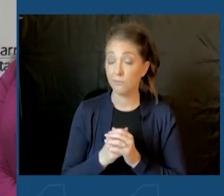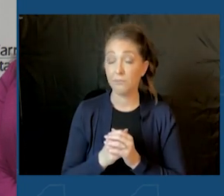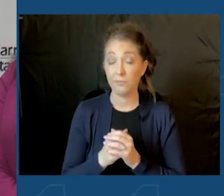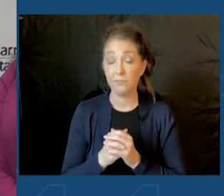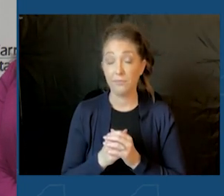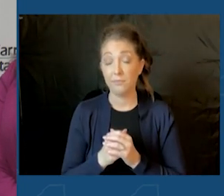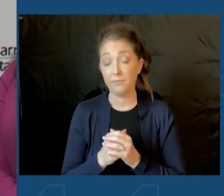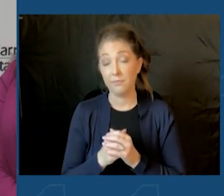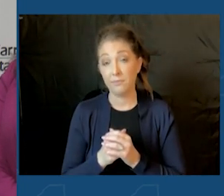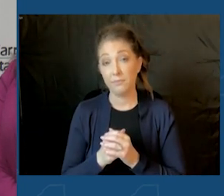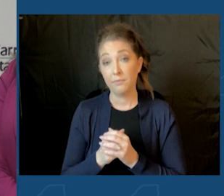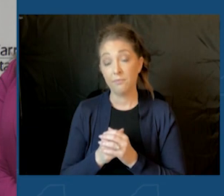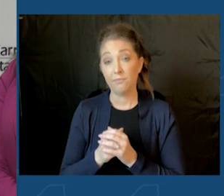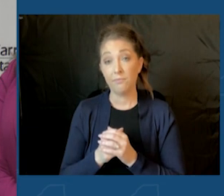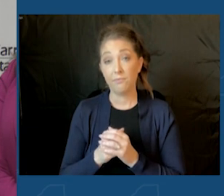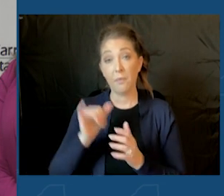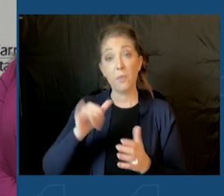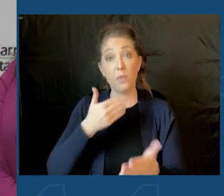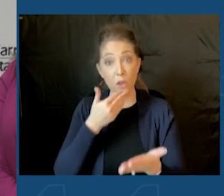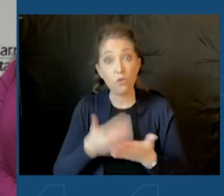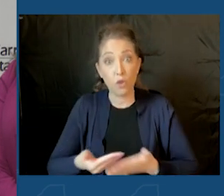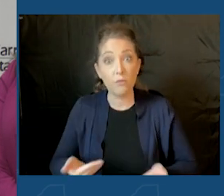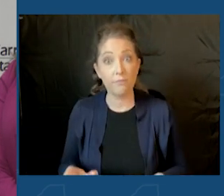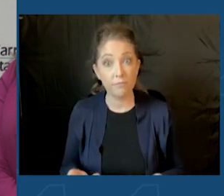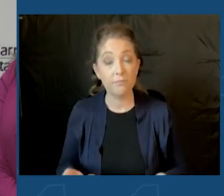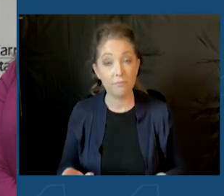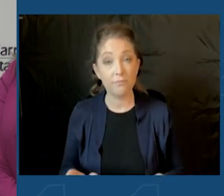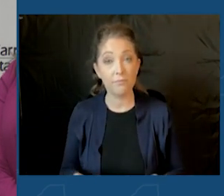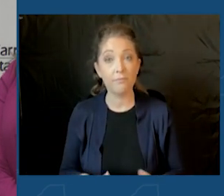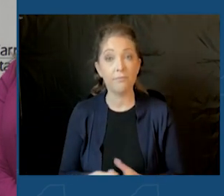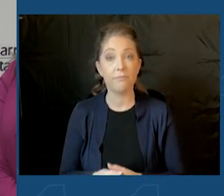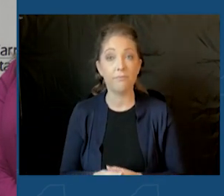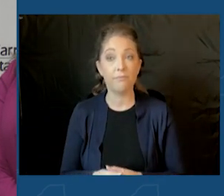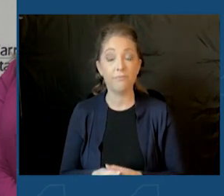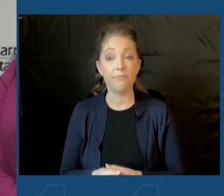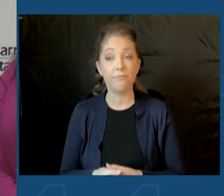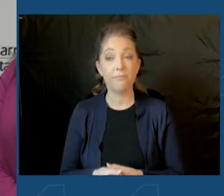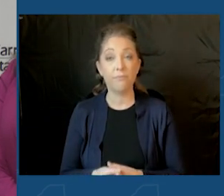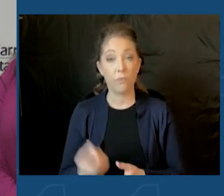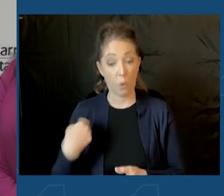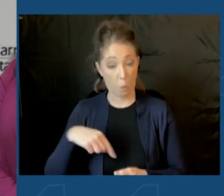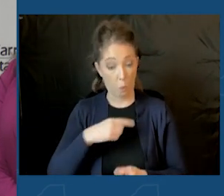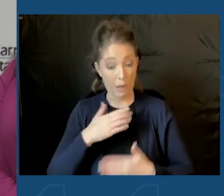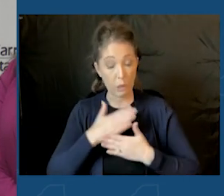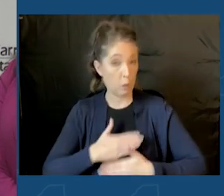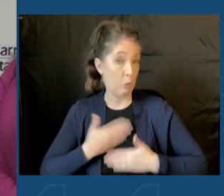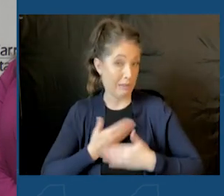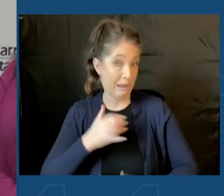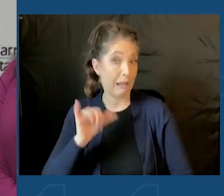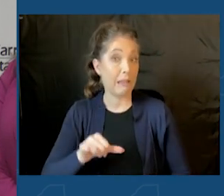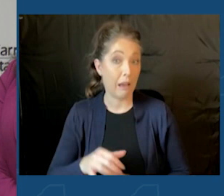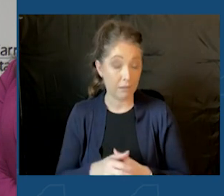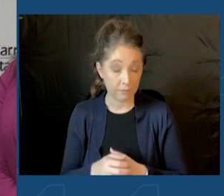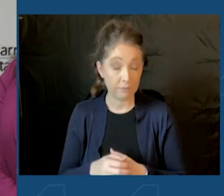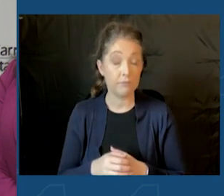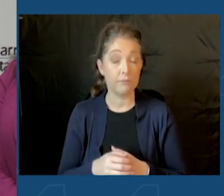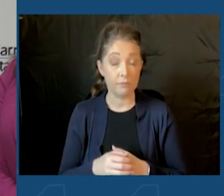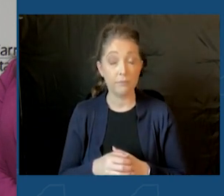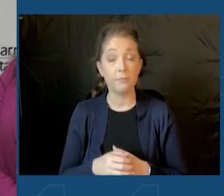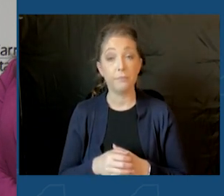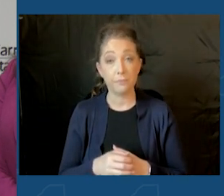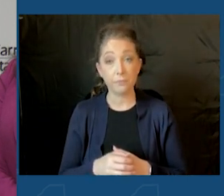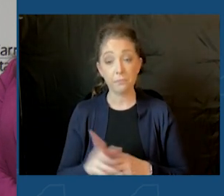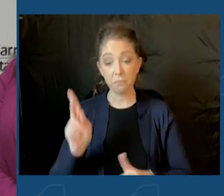And that's a good thing. And you know what? We appreciate that. The people here who